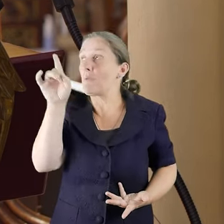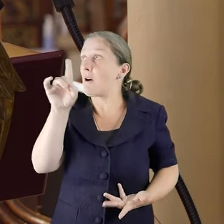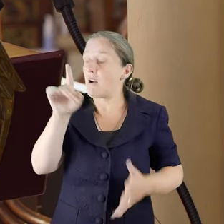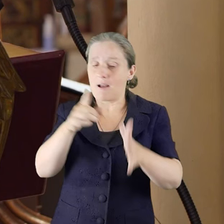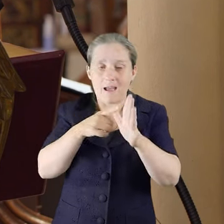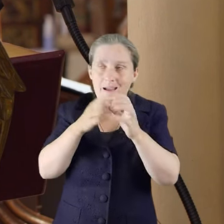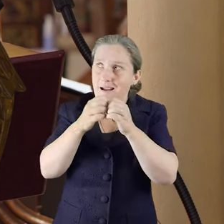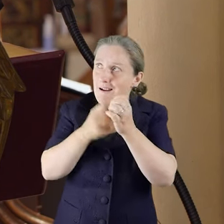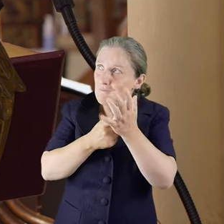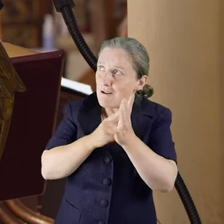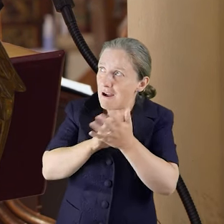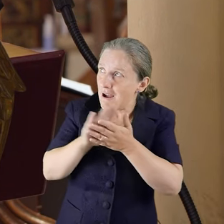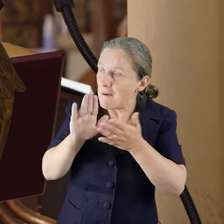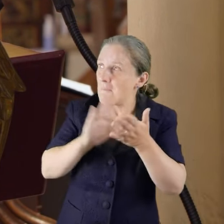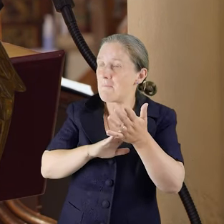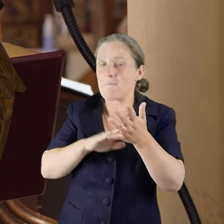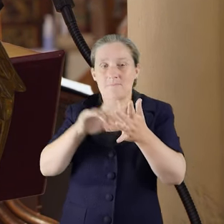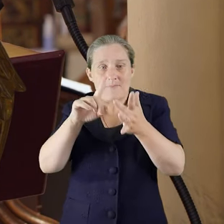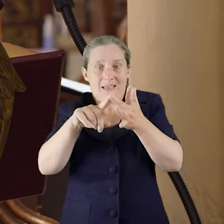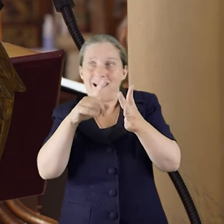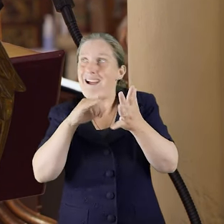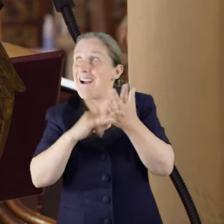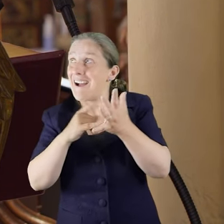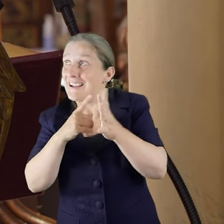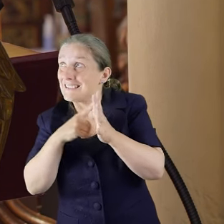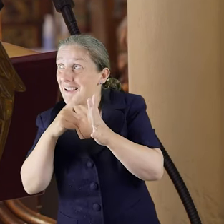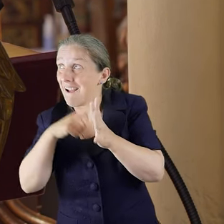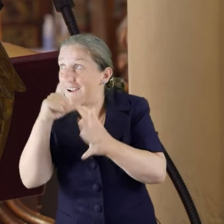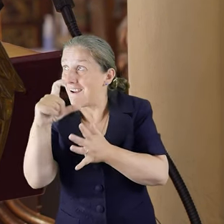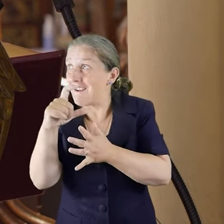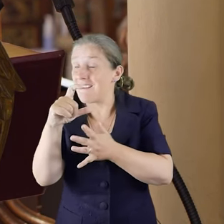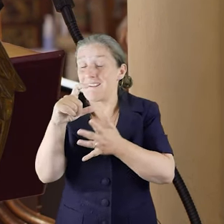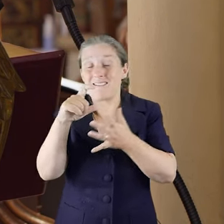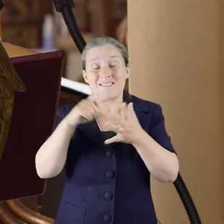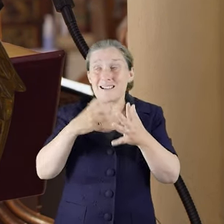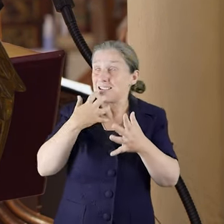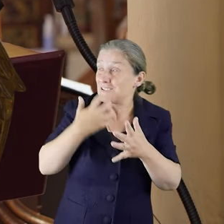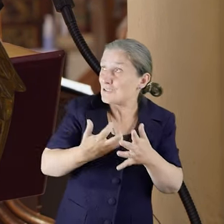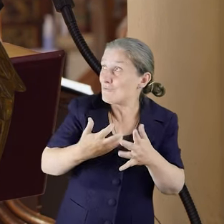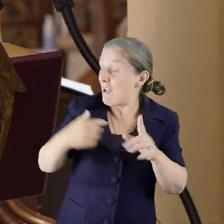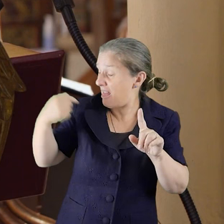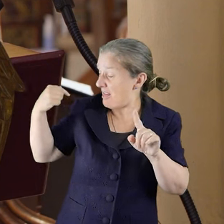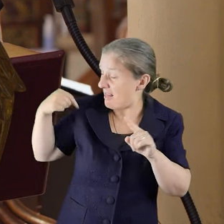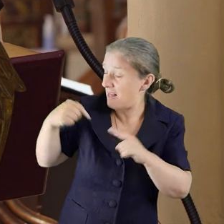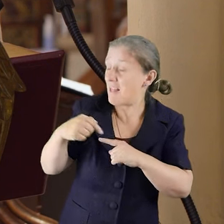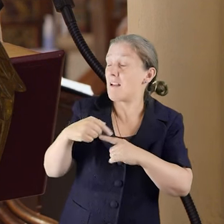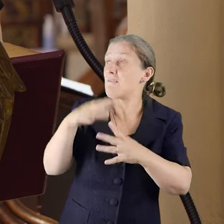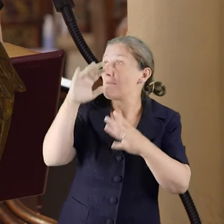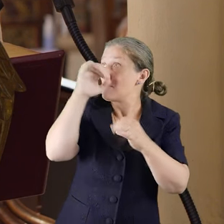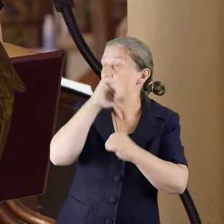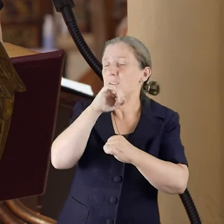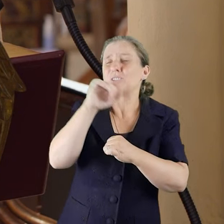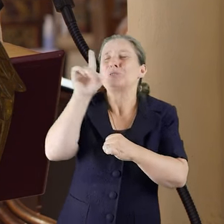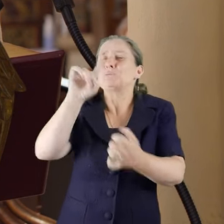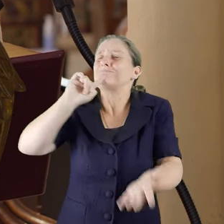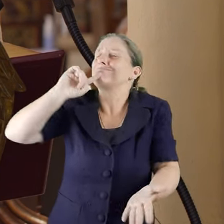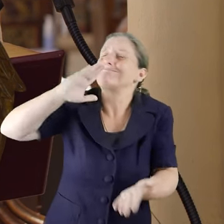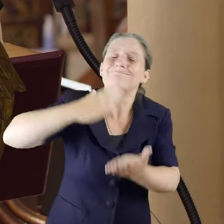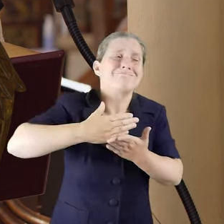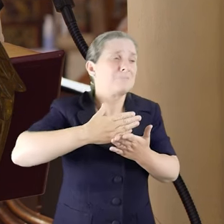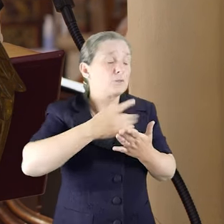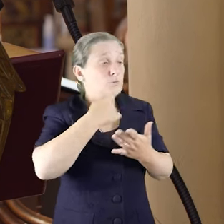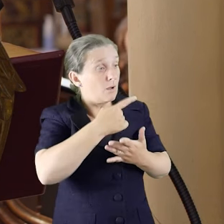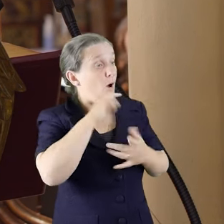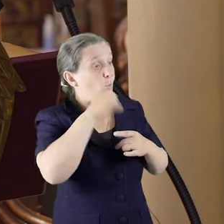Remember Abraham, Isaac, and Israel, your servants, how you swore to them by your own self, saying to